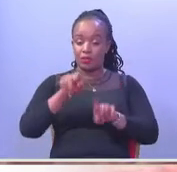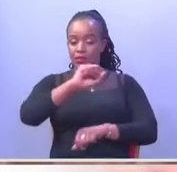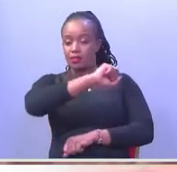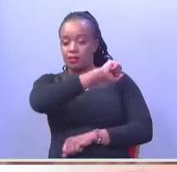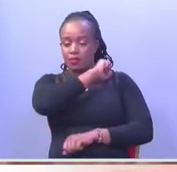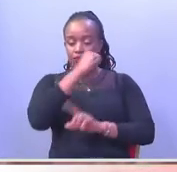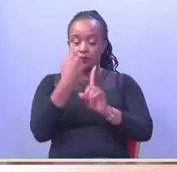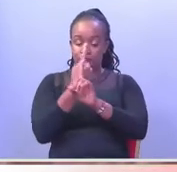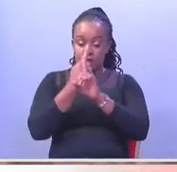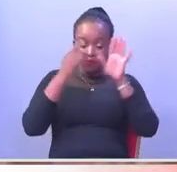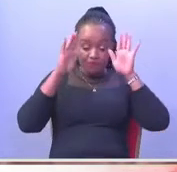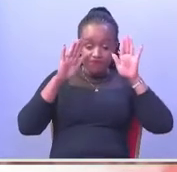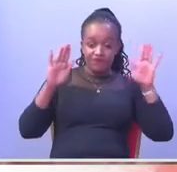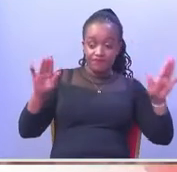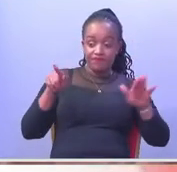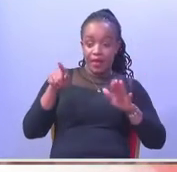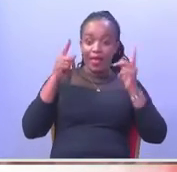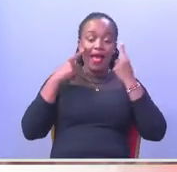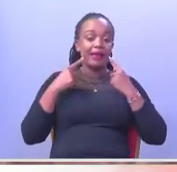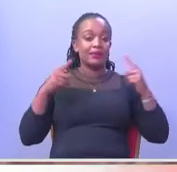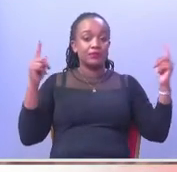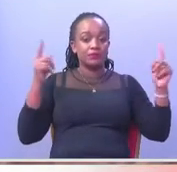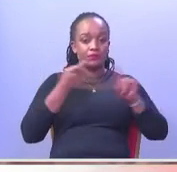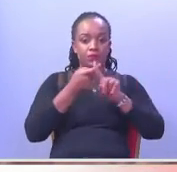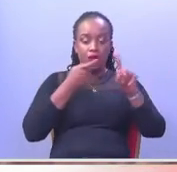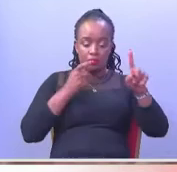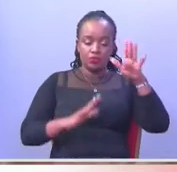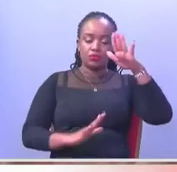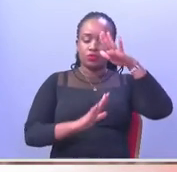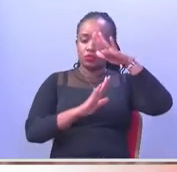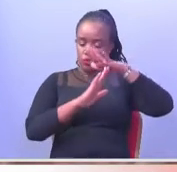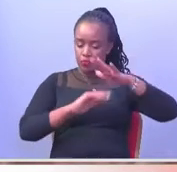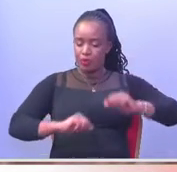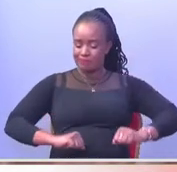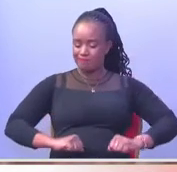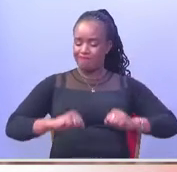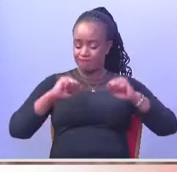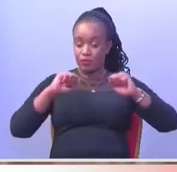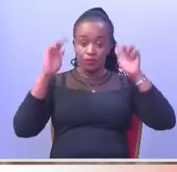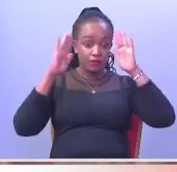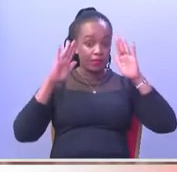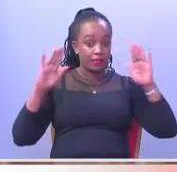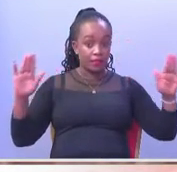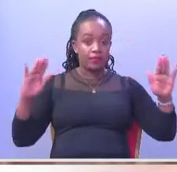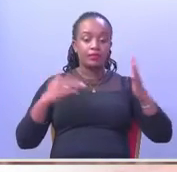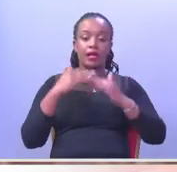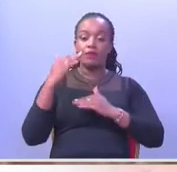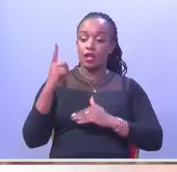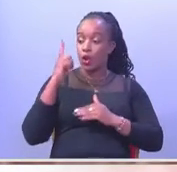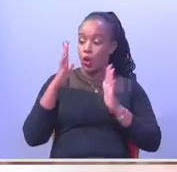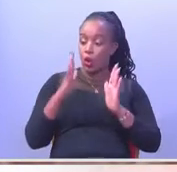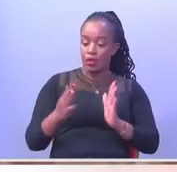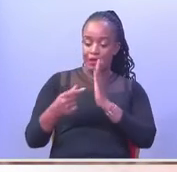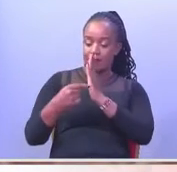time. This pronouncement by SUPKEM chairperson Hassan Olenado comes after lawyer and Muslim scholar Professor